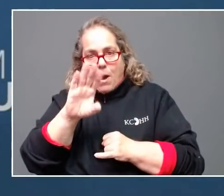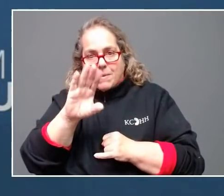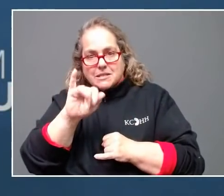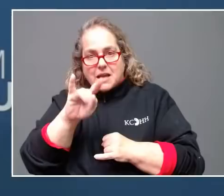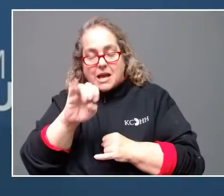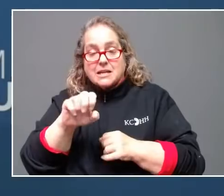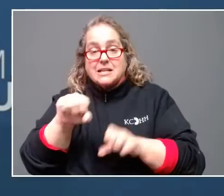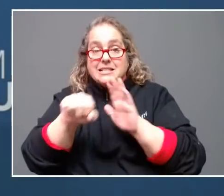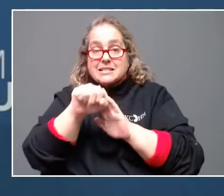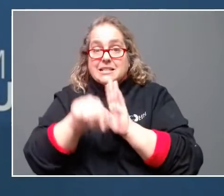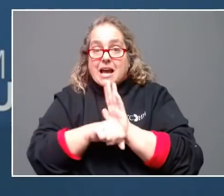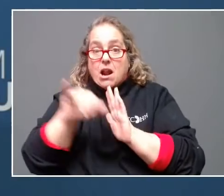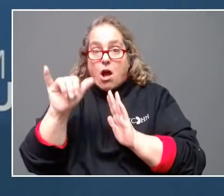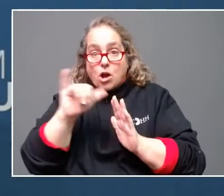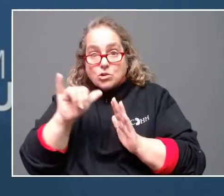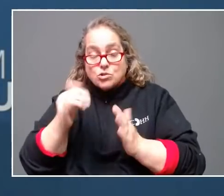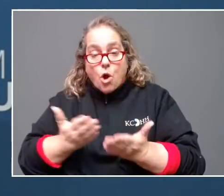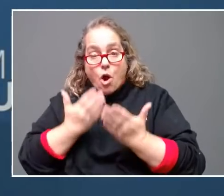resources at